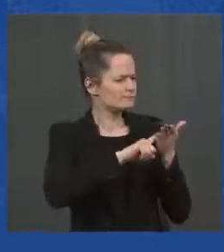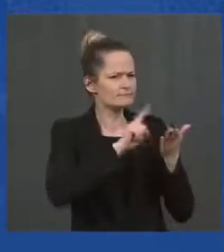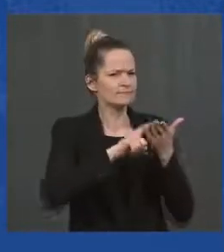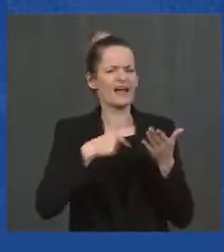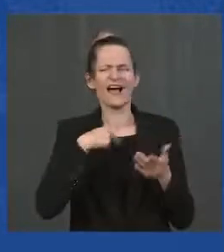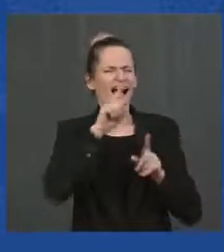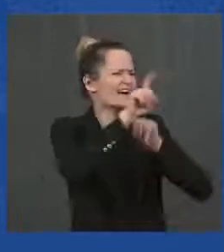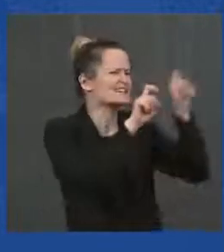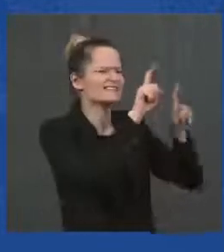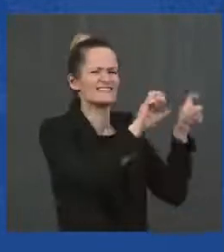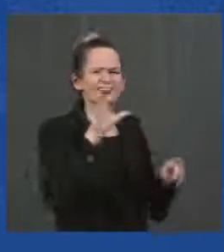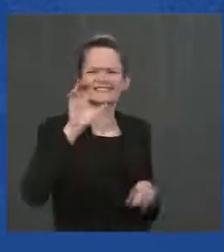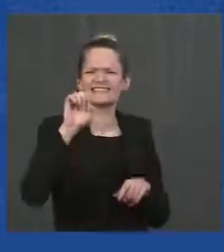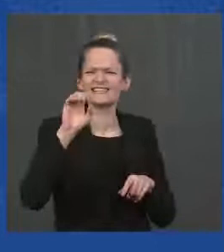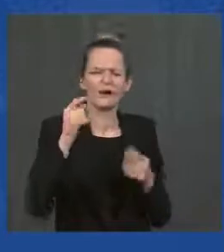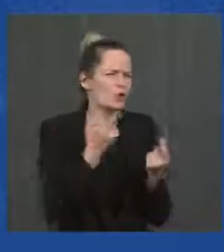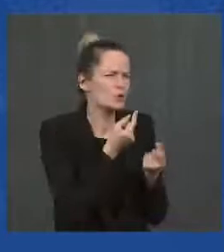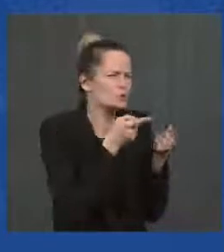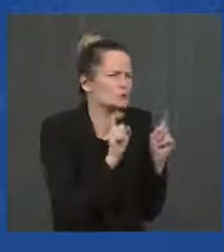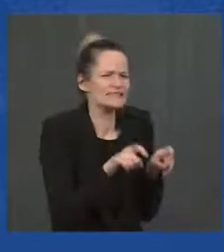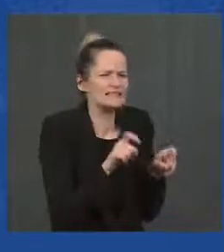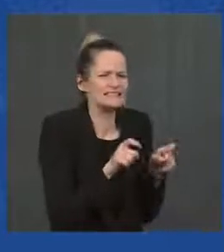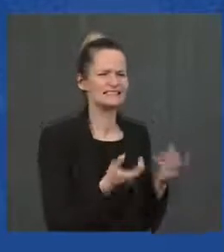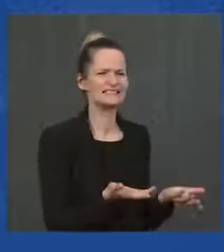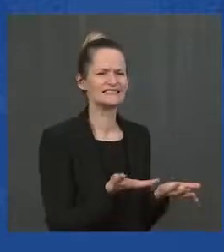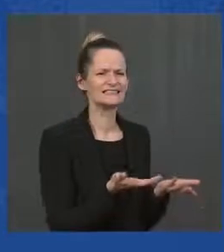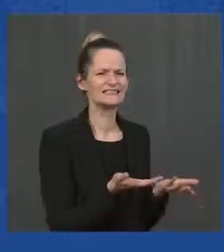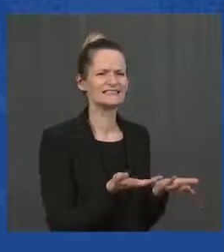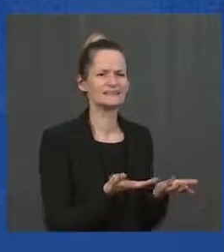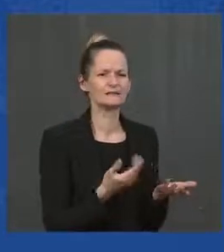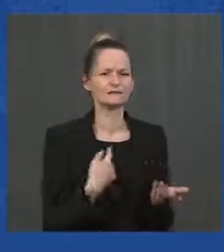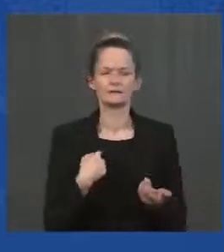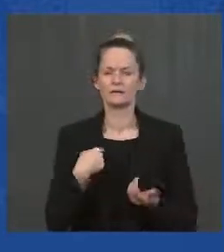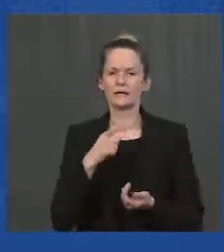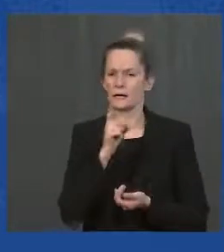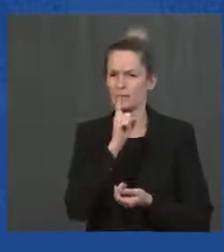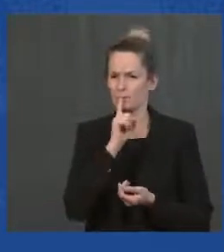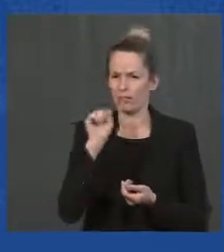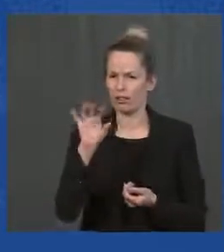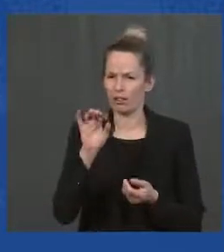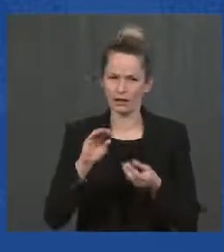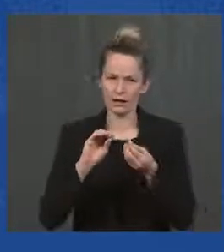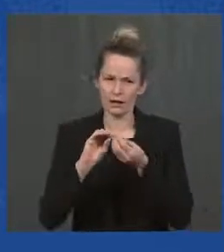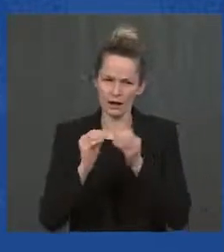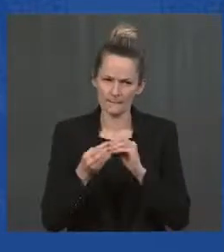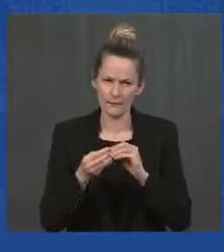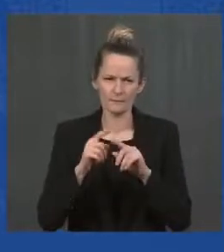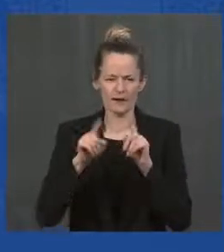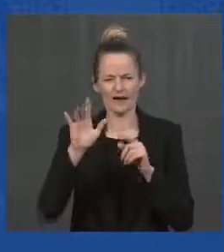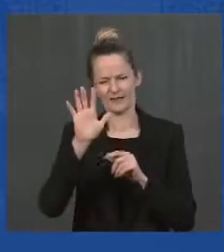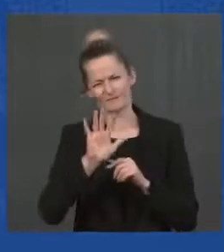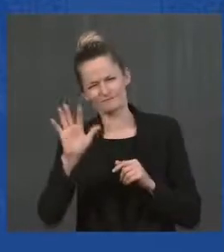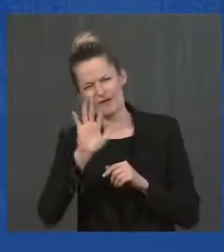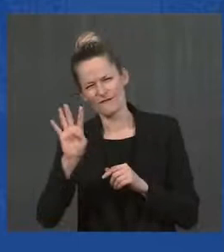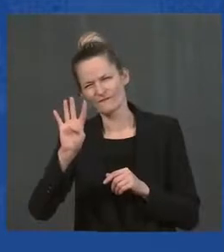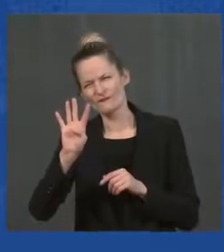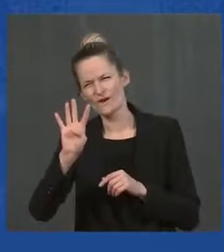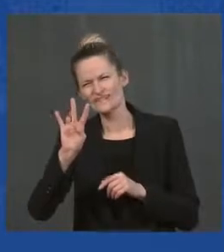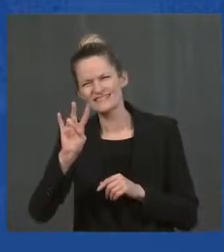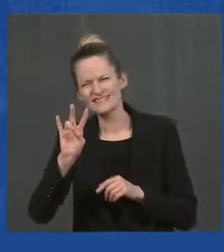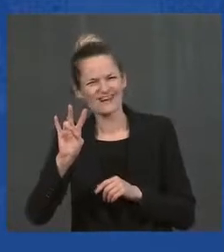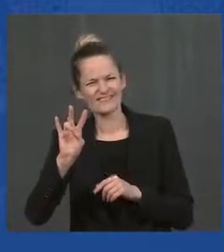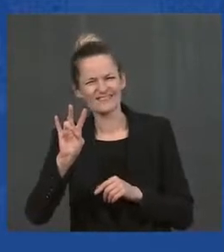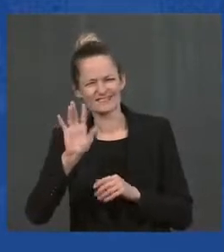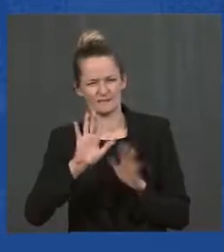greatest concern. And over, I think it's, don't hold me to the exact number, 348 or 47, I can't remember the number we got to, said the